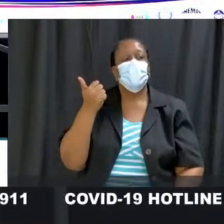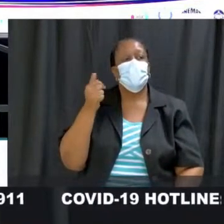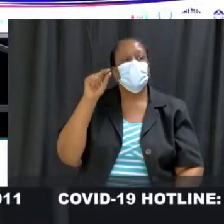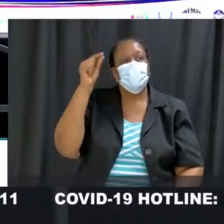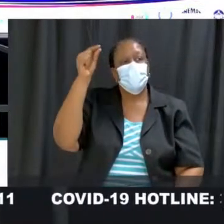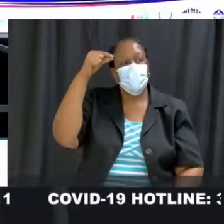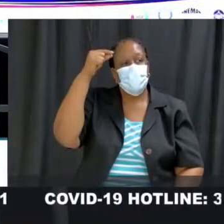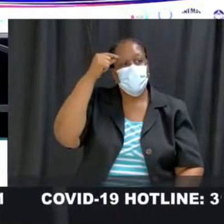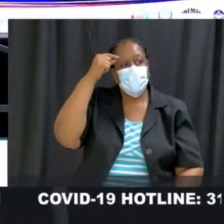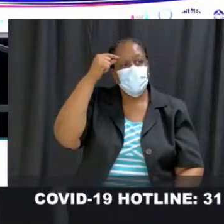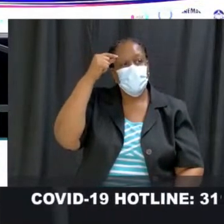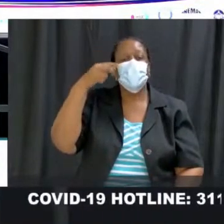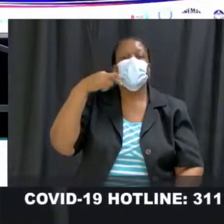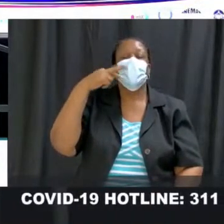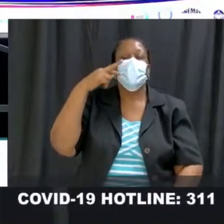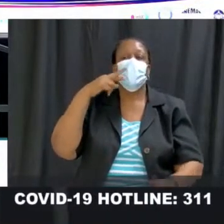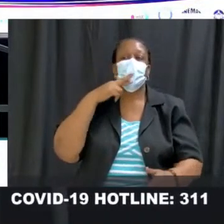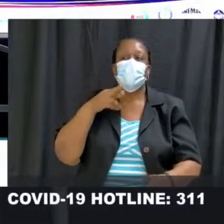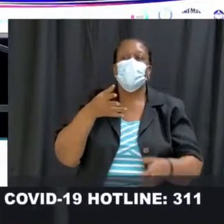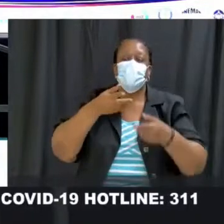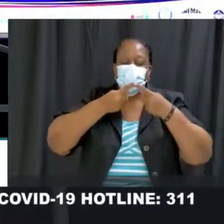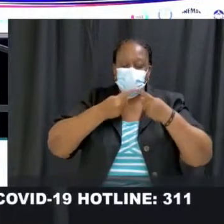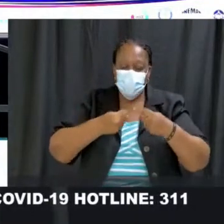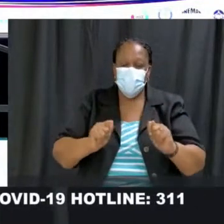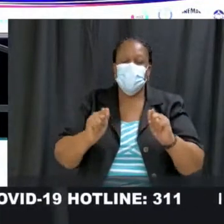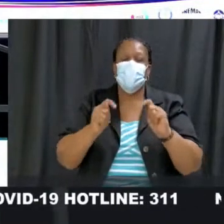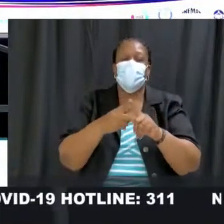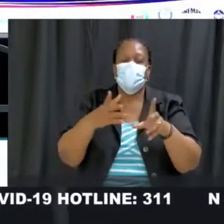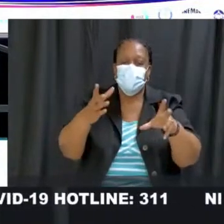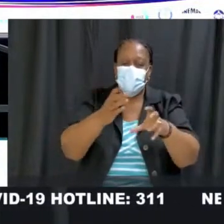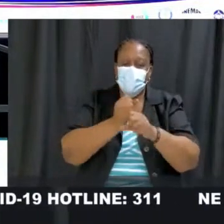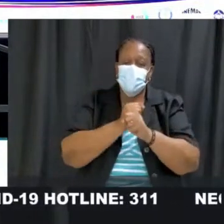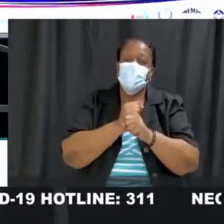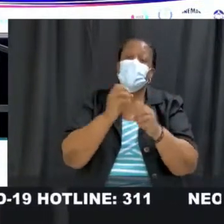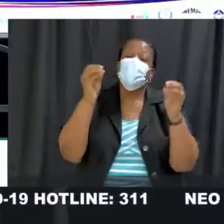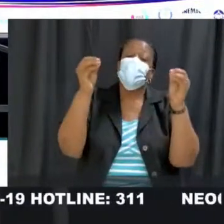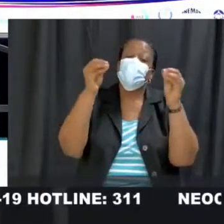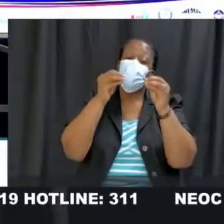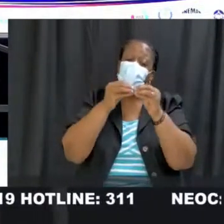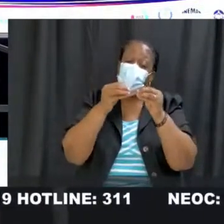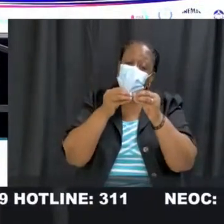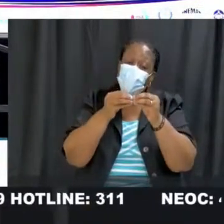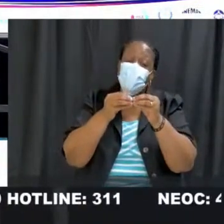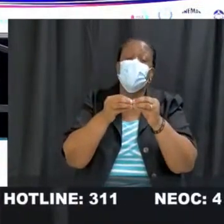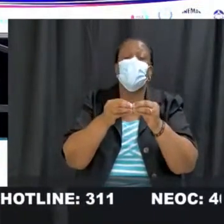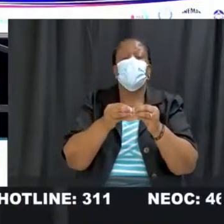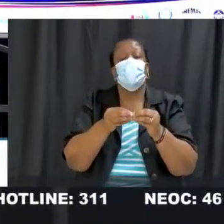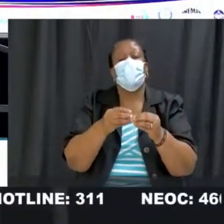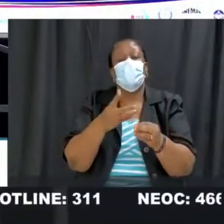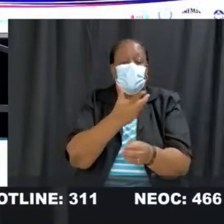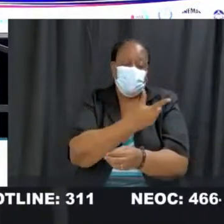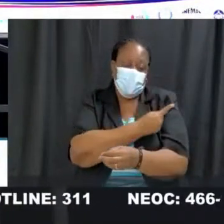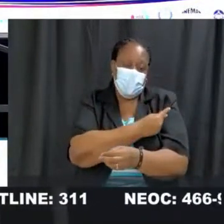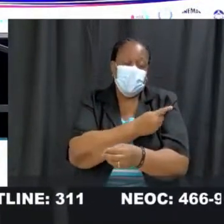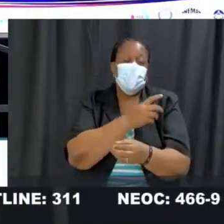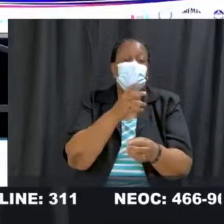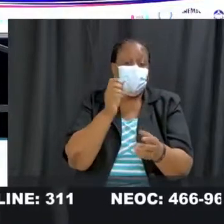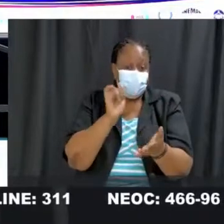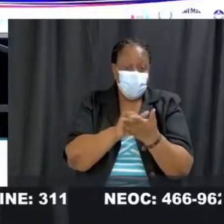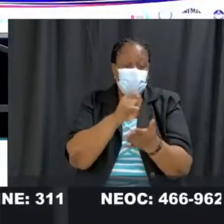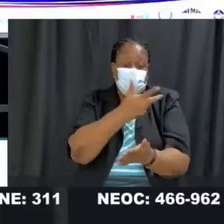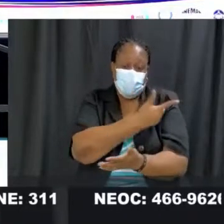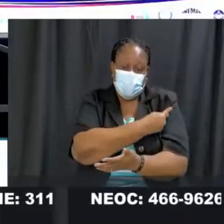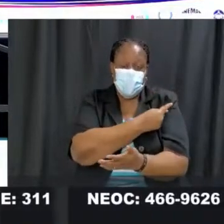and Nevis, we are trying our very best to get our hands on some additional doses of the